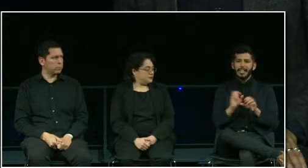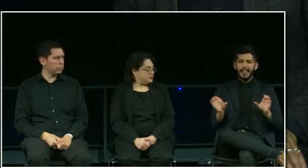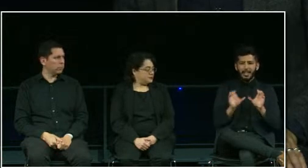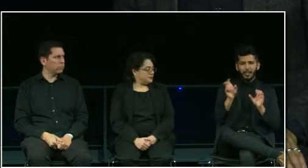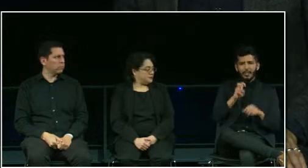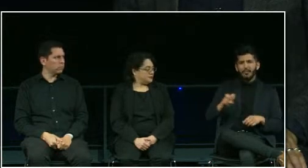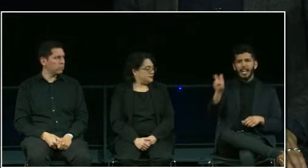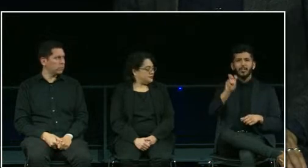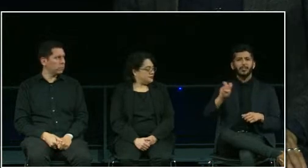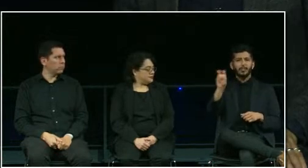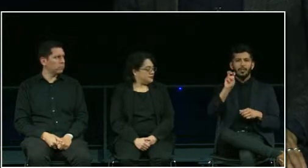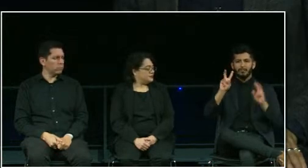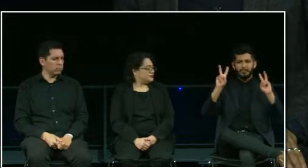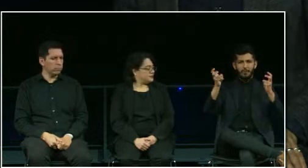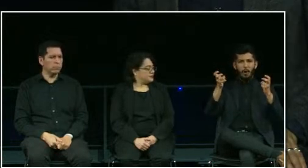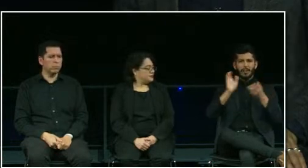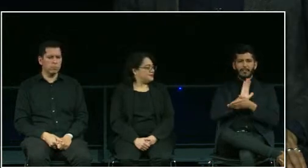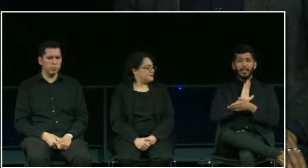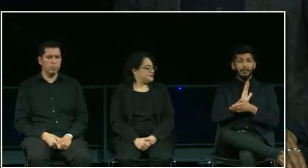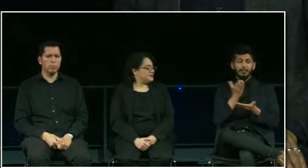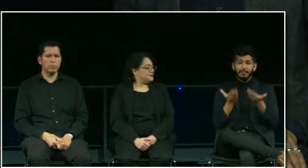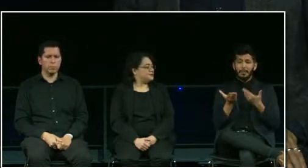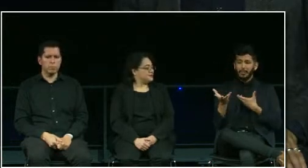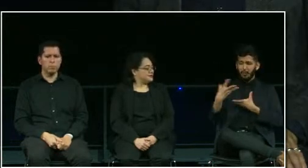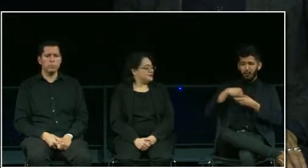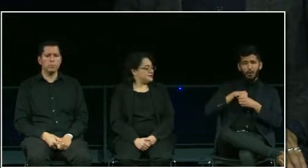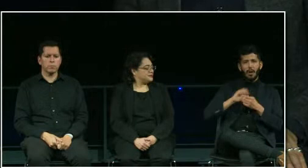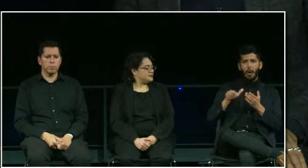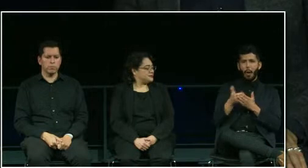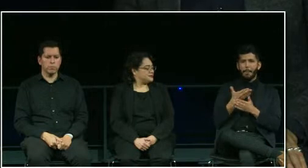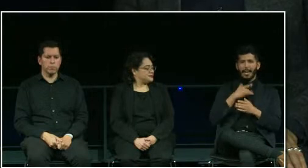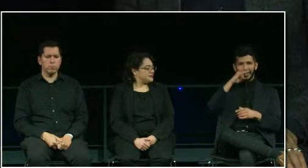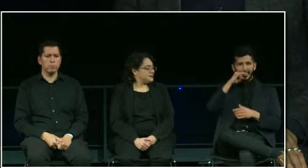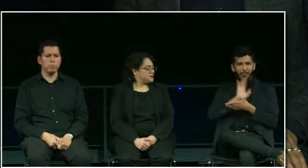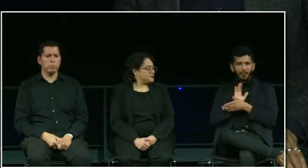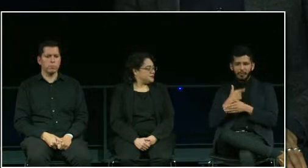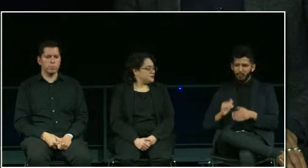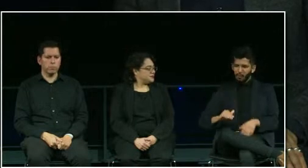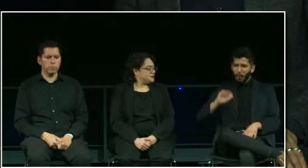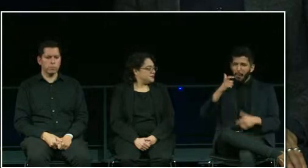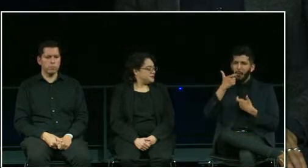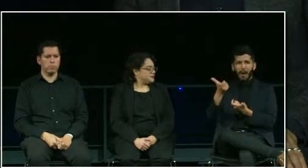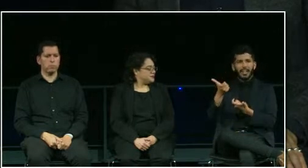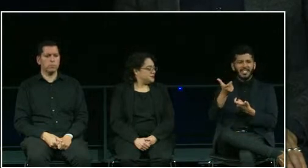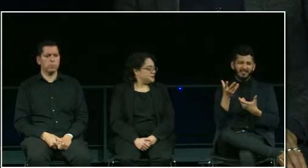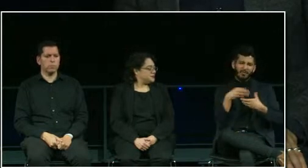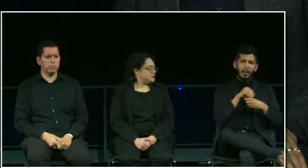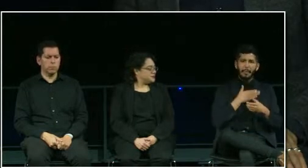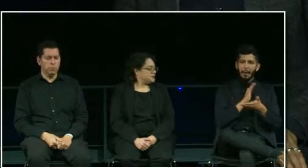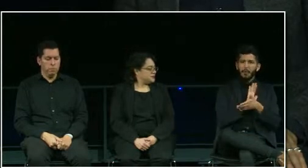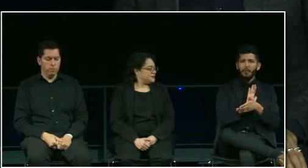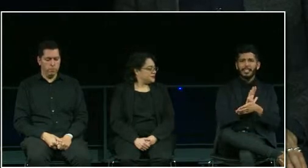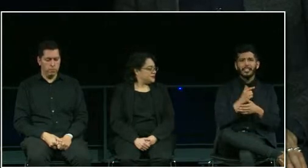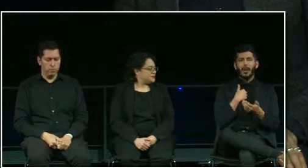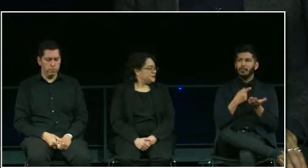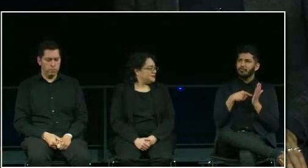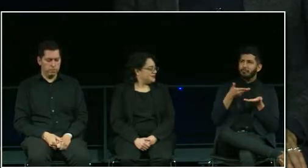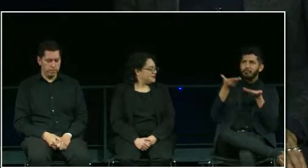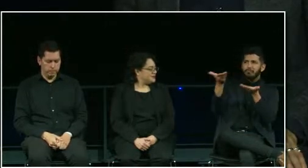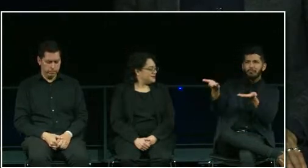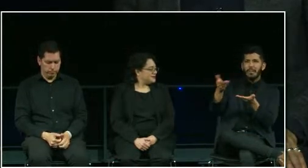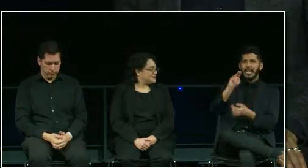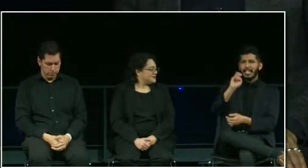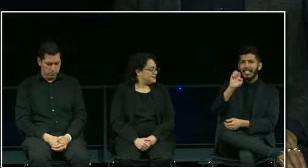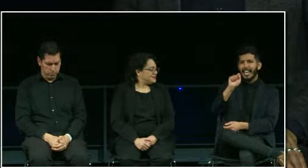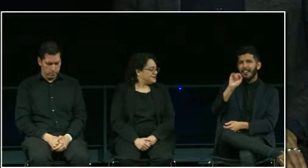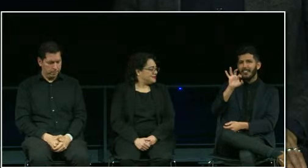would hopefully sort of capture some of the spirit of the movies that I loved the most growing up. And so I presented something to Netflix, and they were